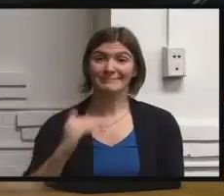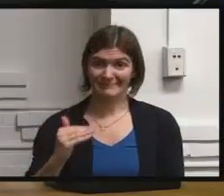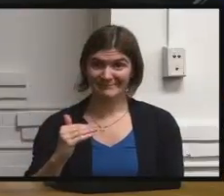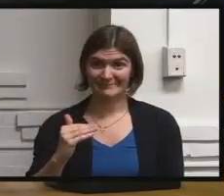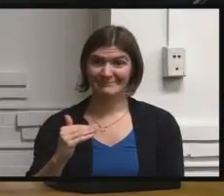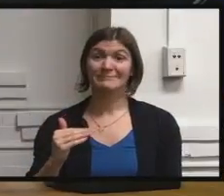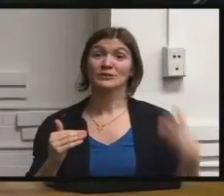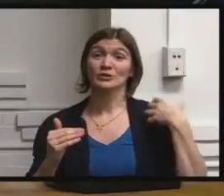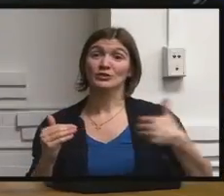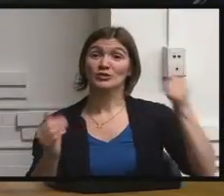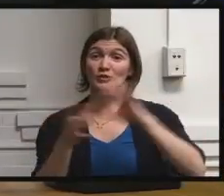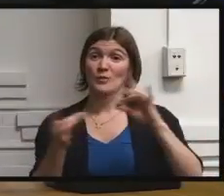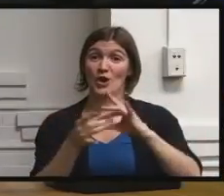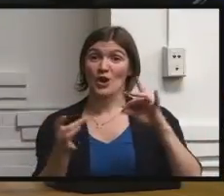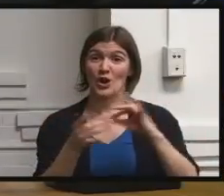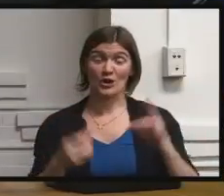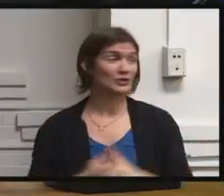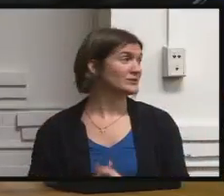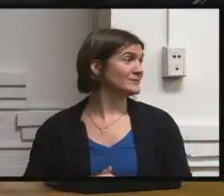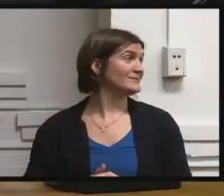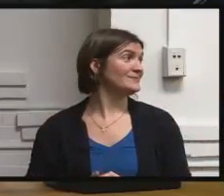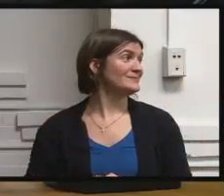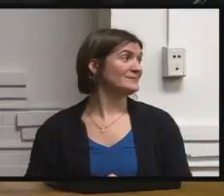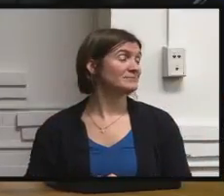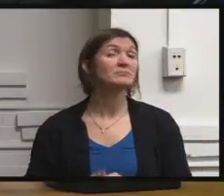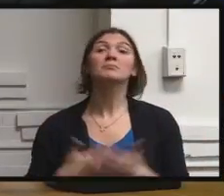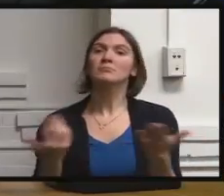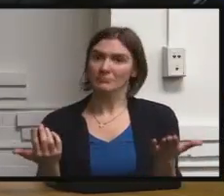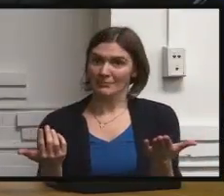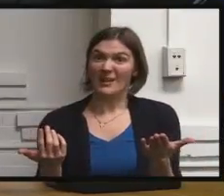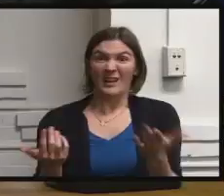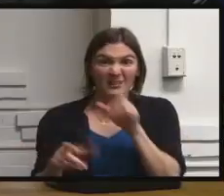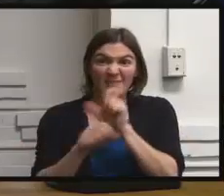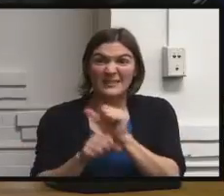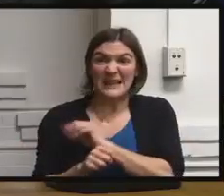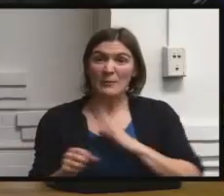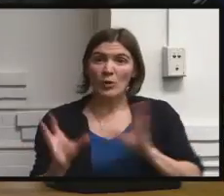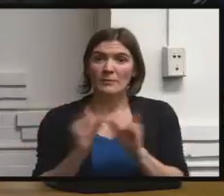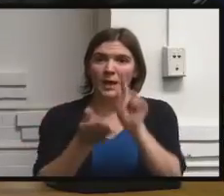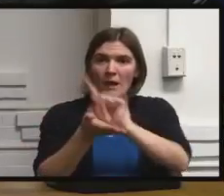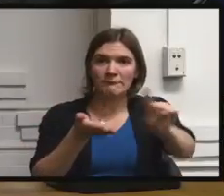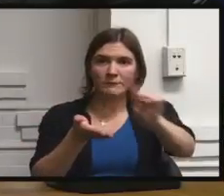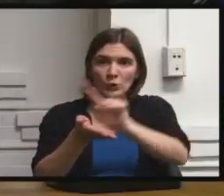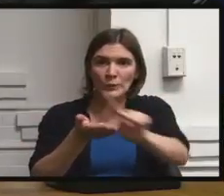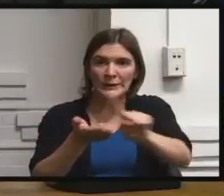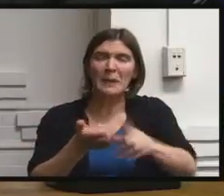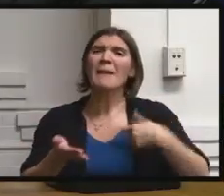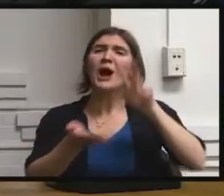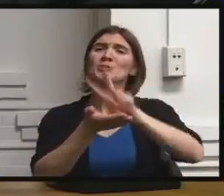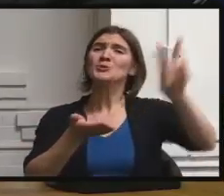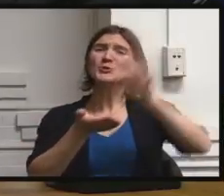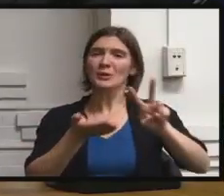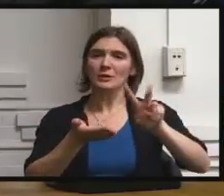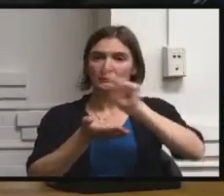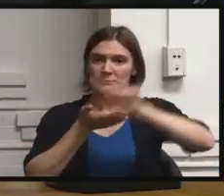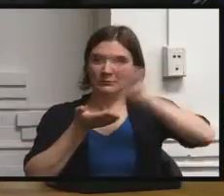agenda is chair's remarks. So we've been meeting every week for